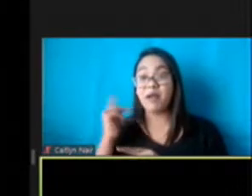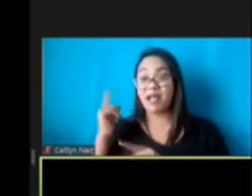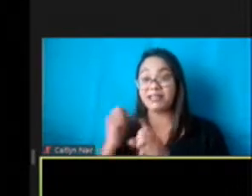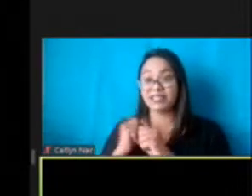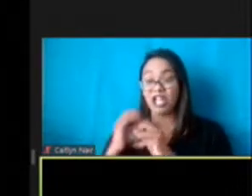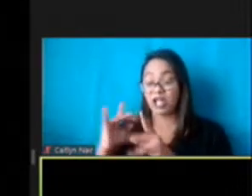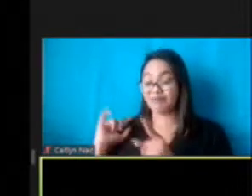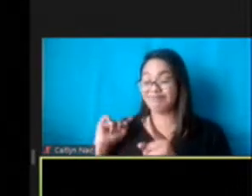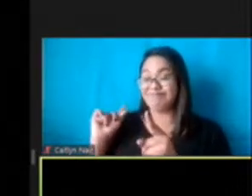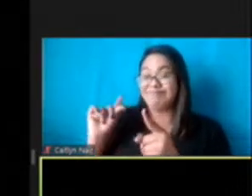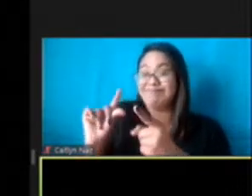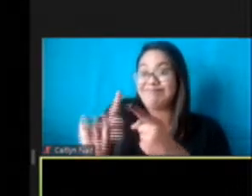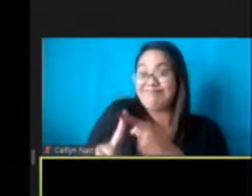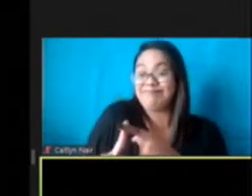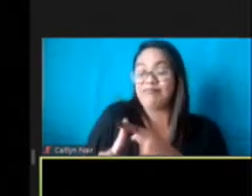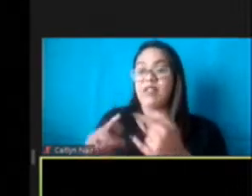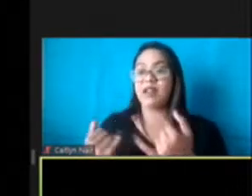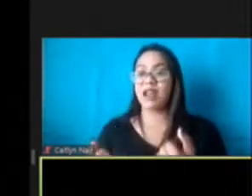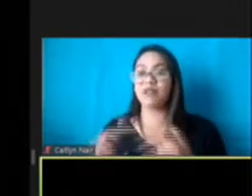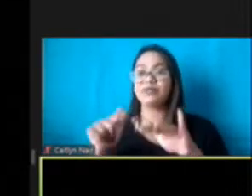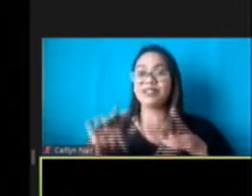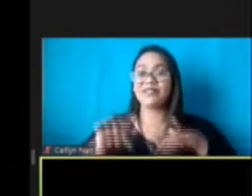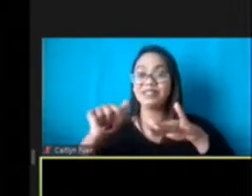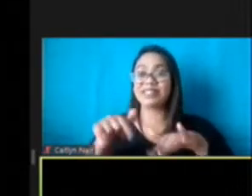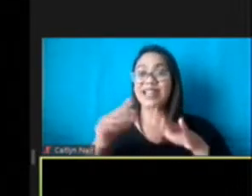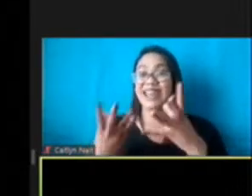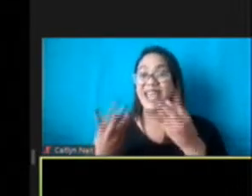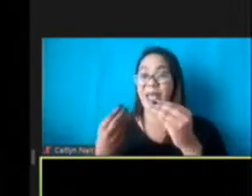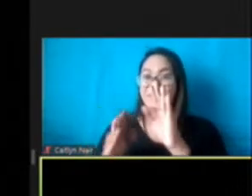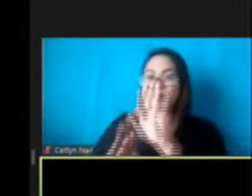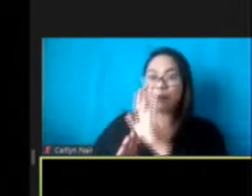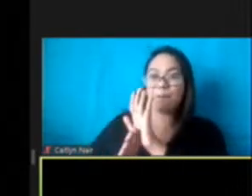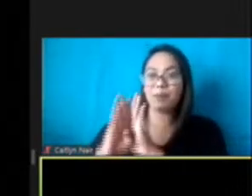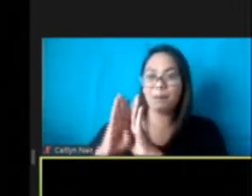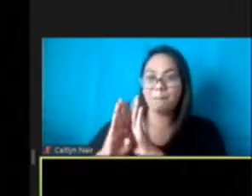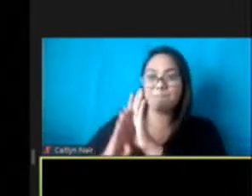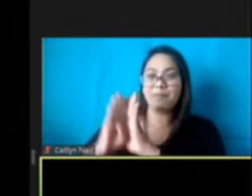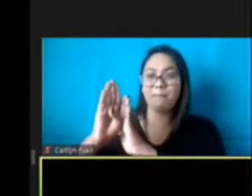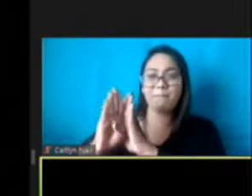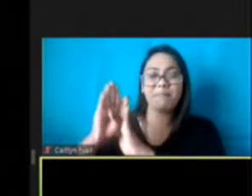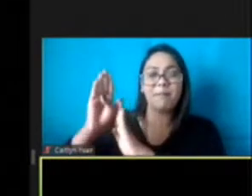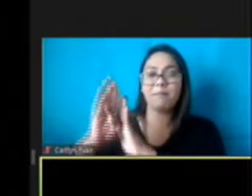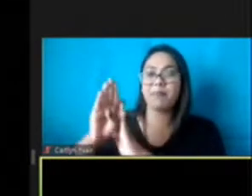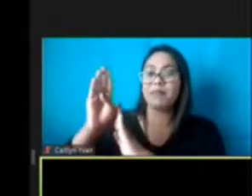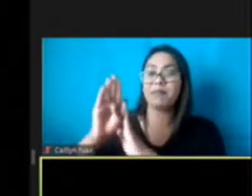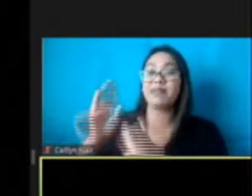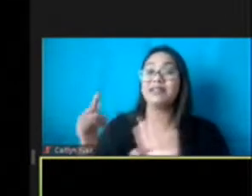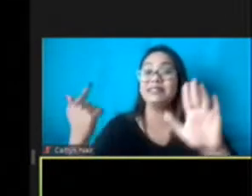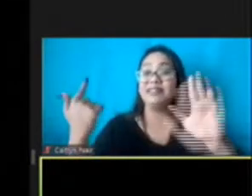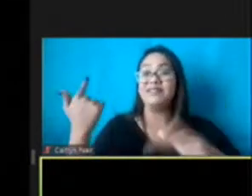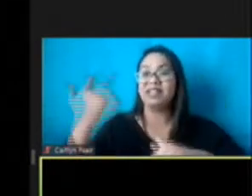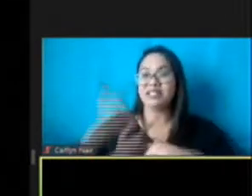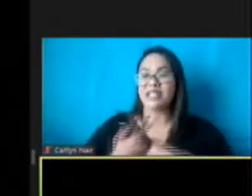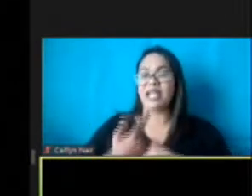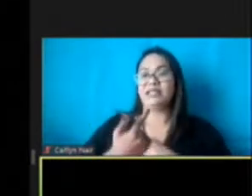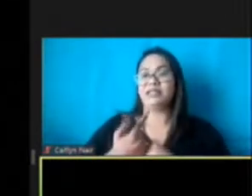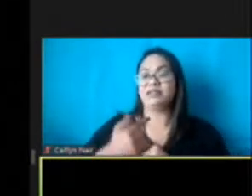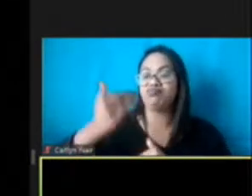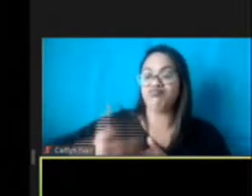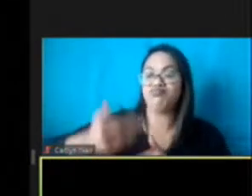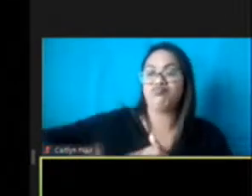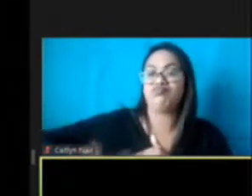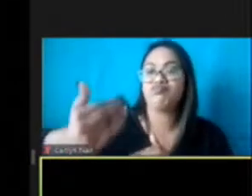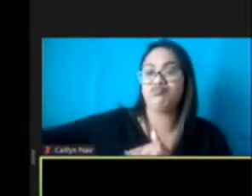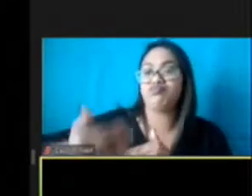So we are still seeing these increases in terms of 7-day average and the daily cases that we are